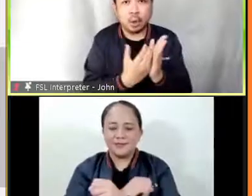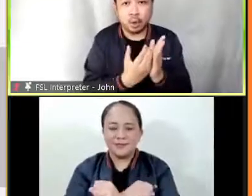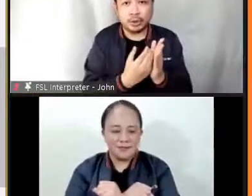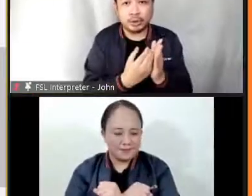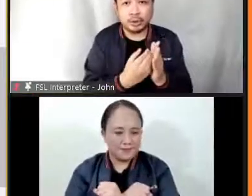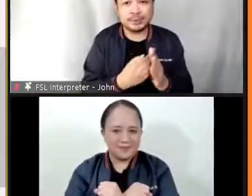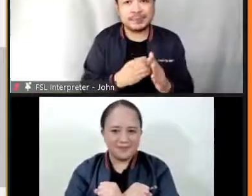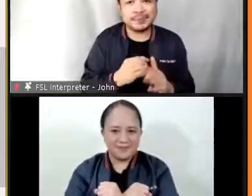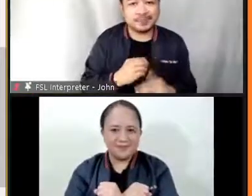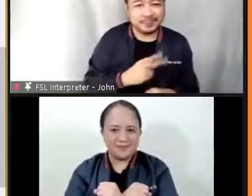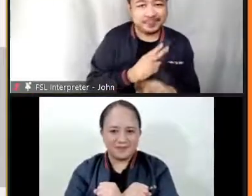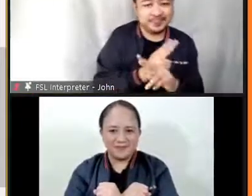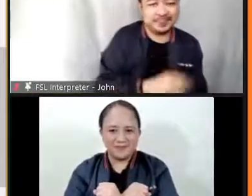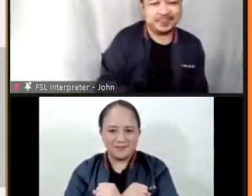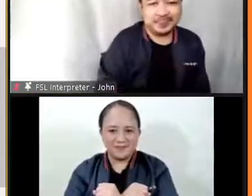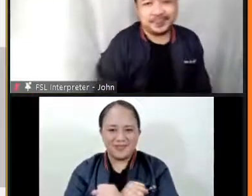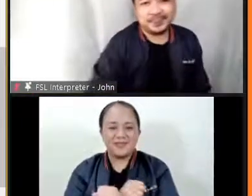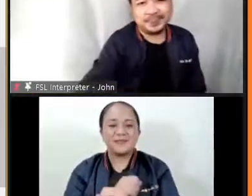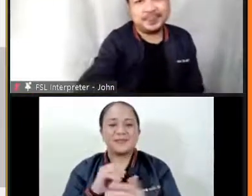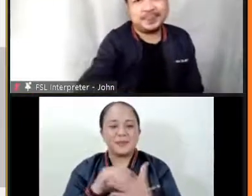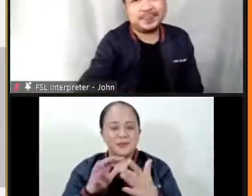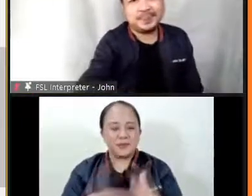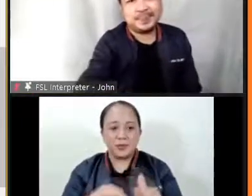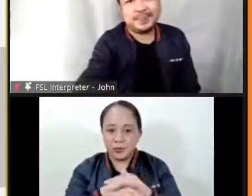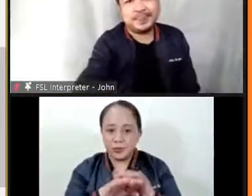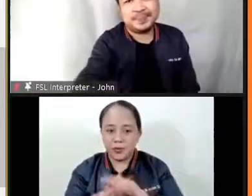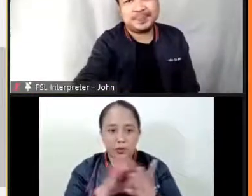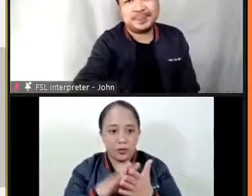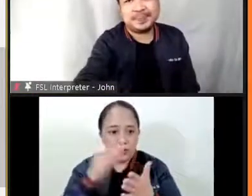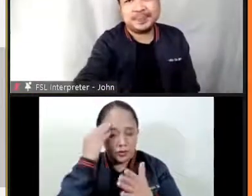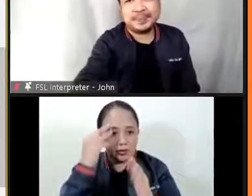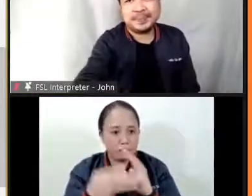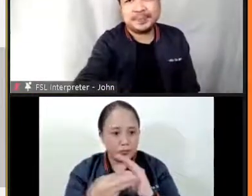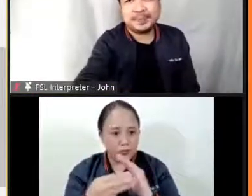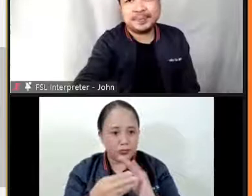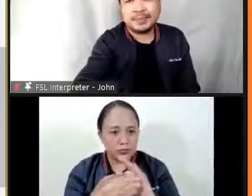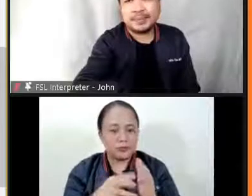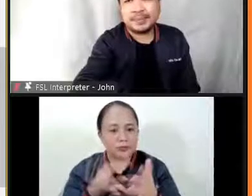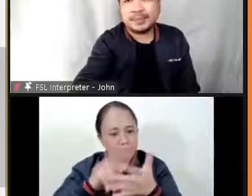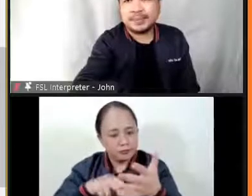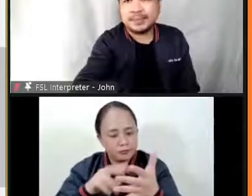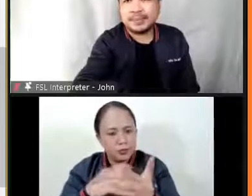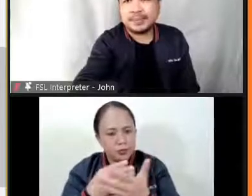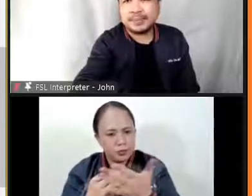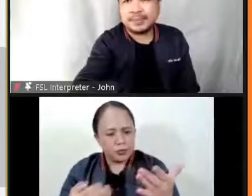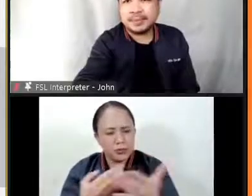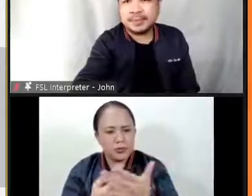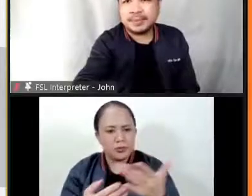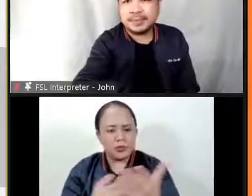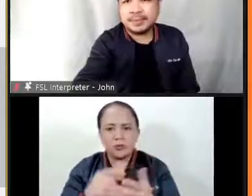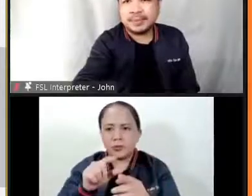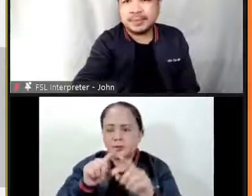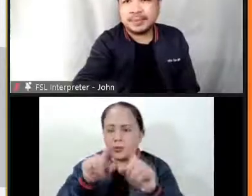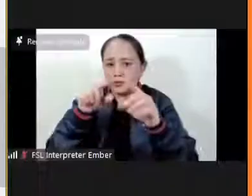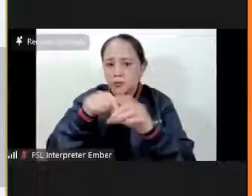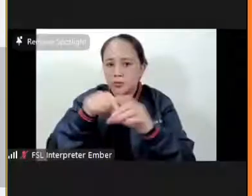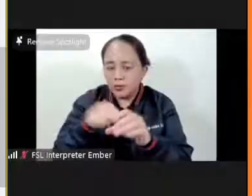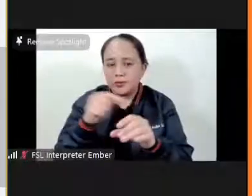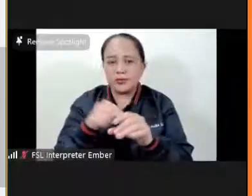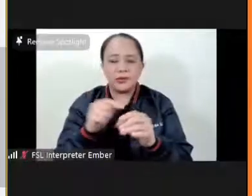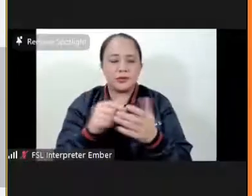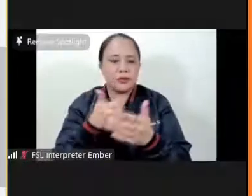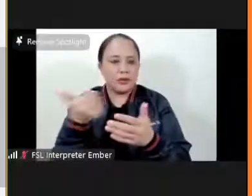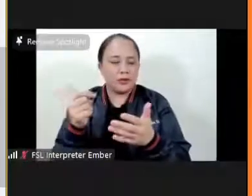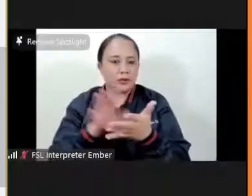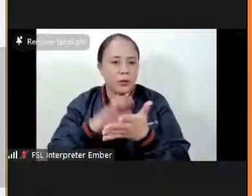can access their learning modules with videos and reading materials, as well as quizzes and other learning